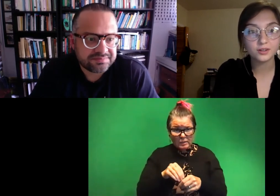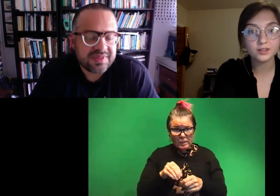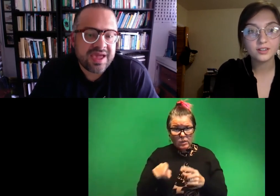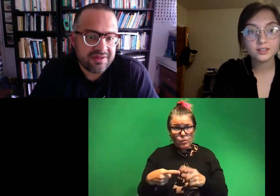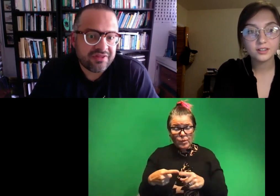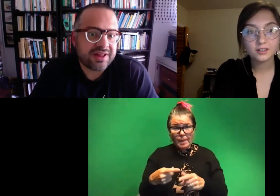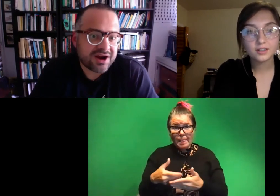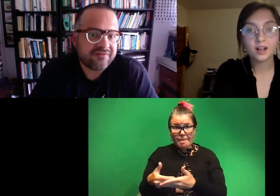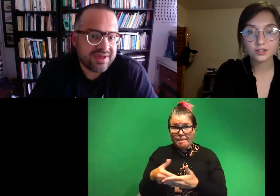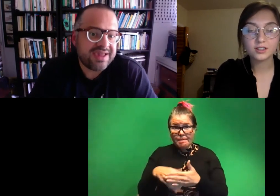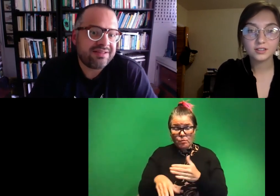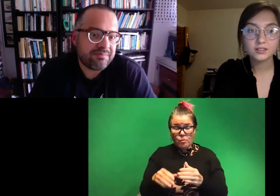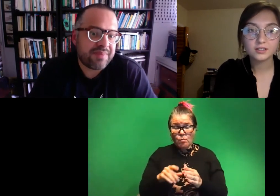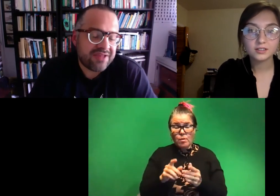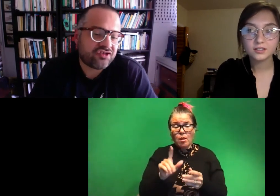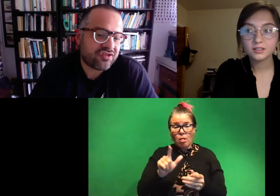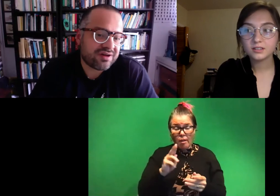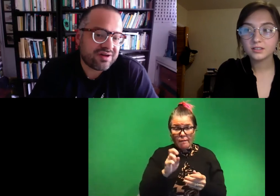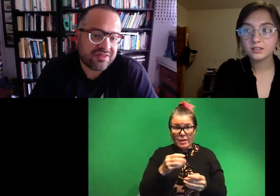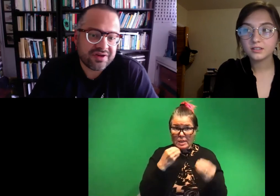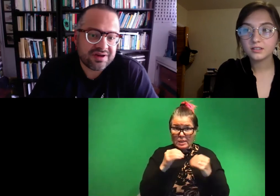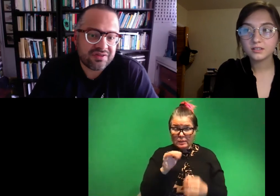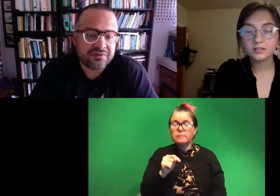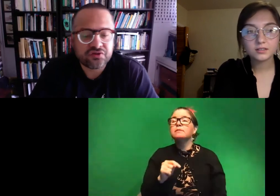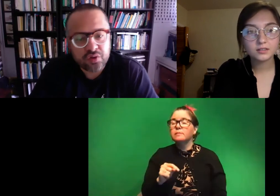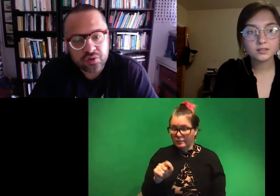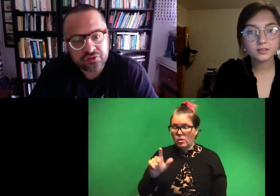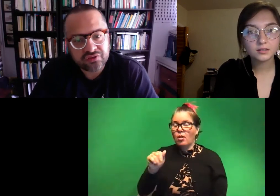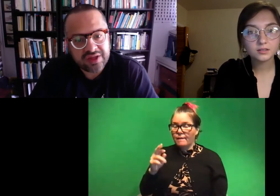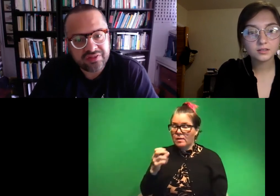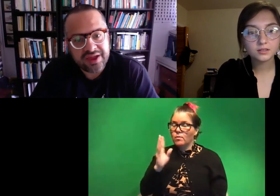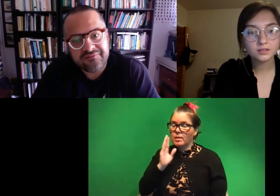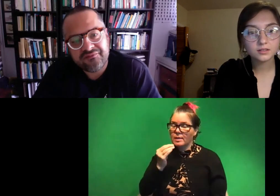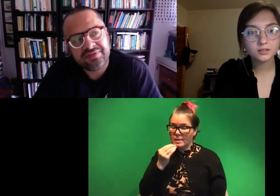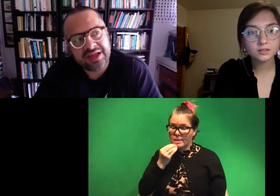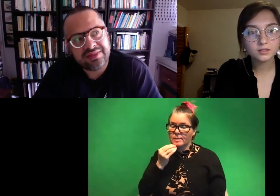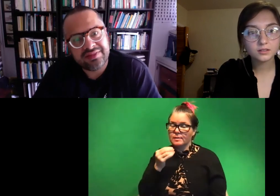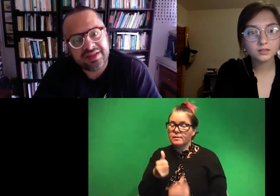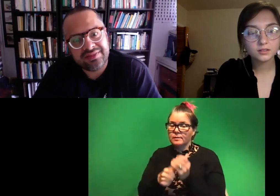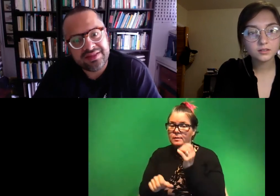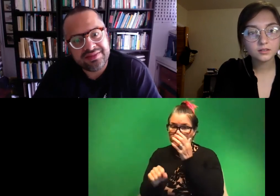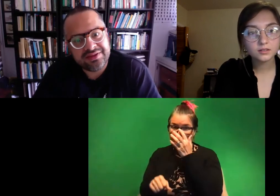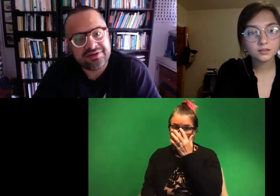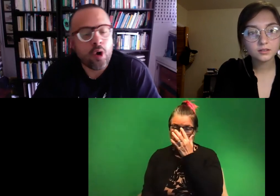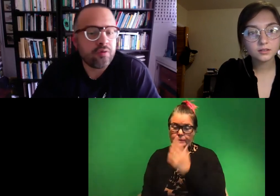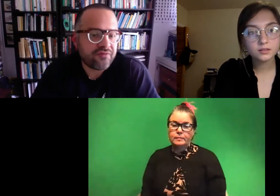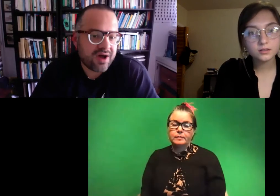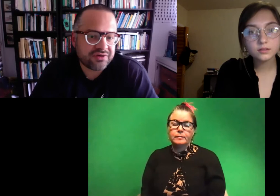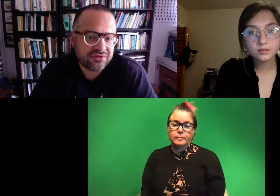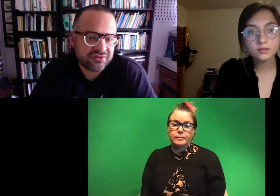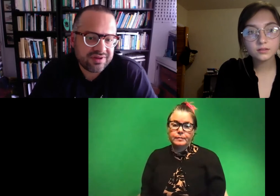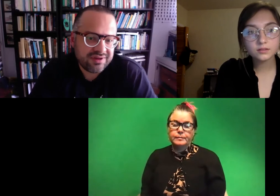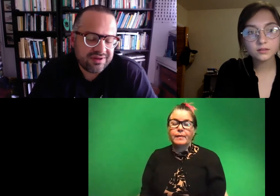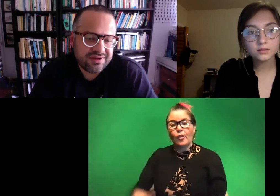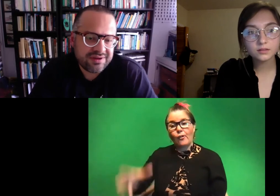too. Yeah, the larvae eats the resource that their own